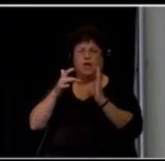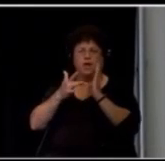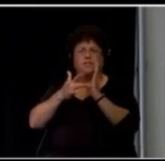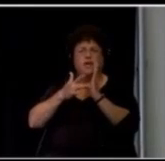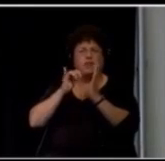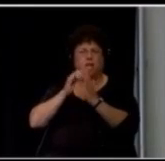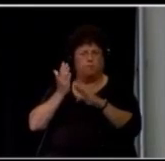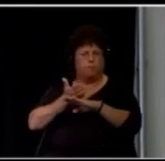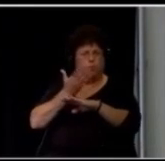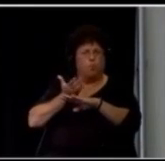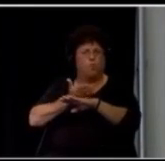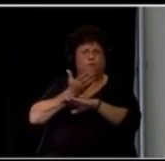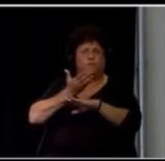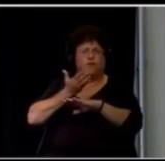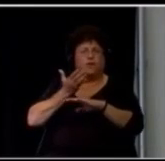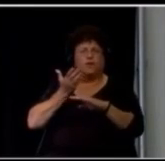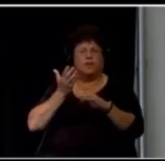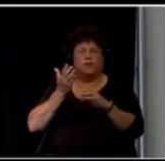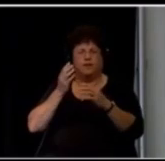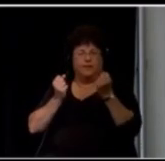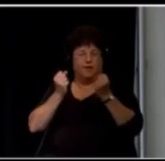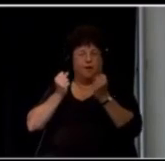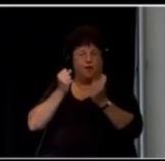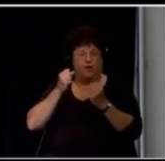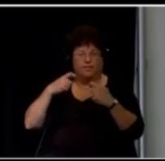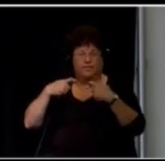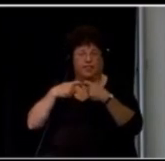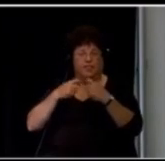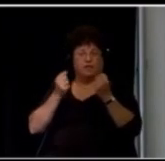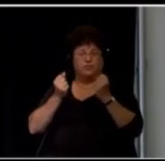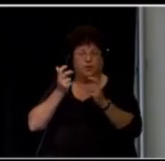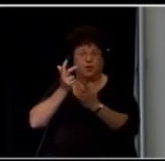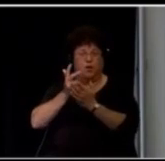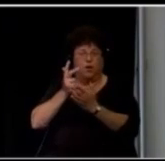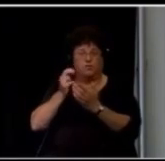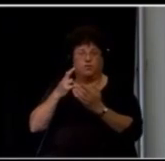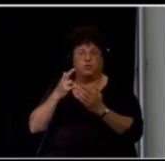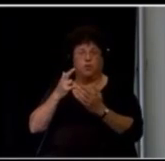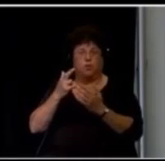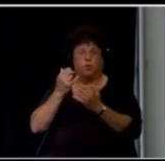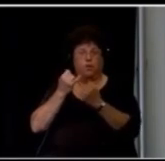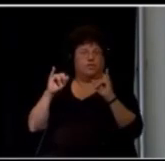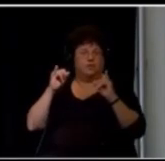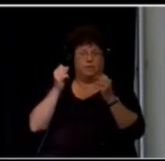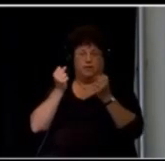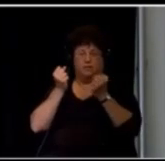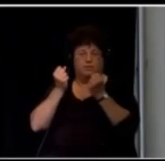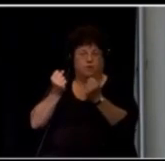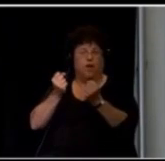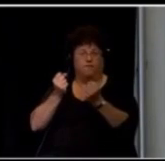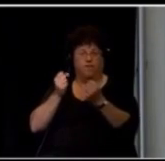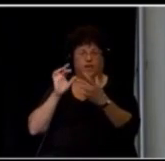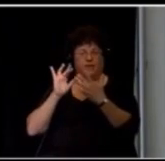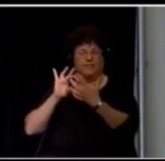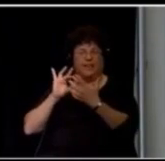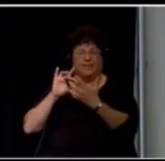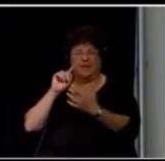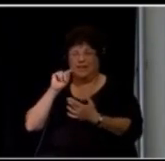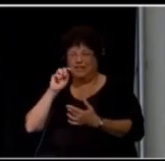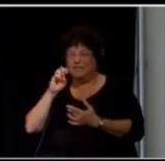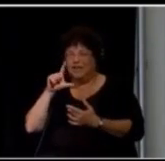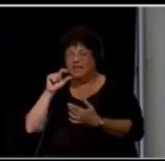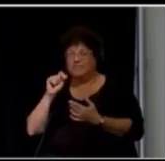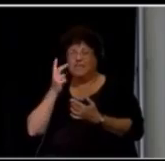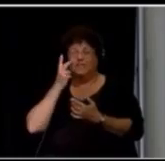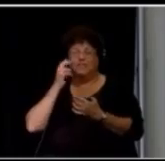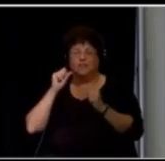that improves cars, electric cars or autonomous driving, to get in touch with Tesla and see if there's some way to work